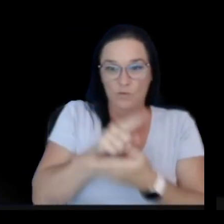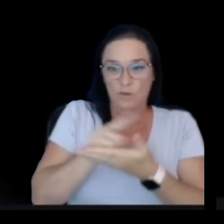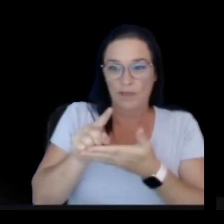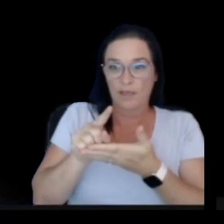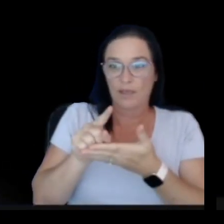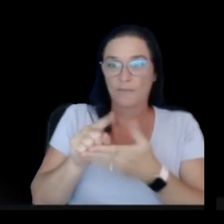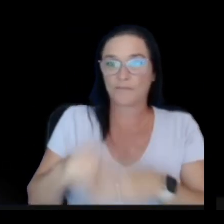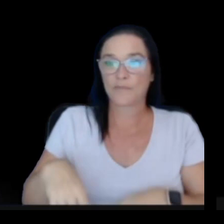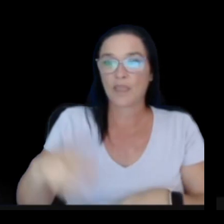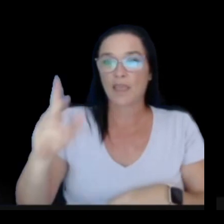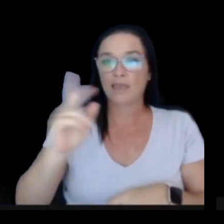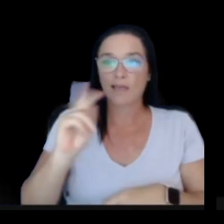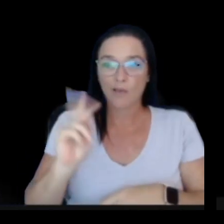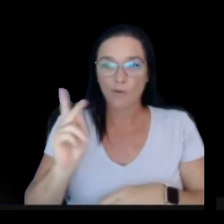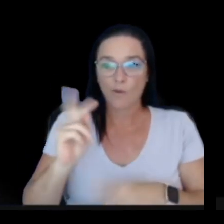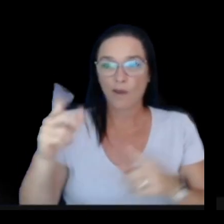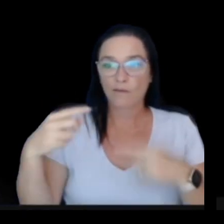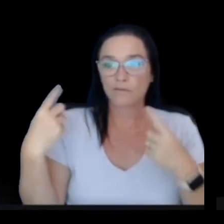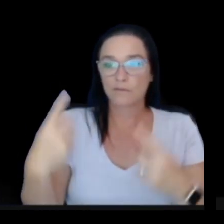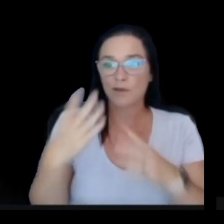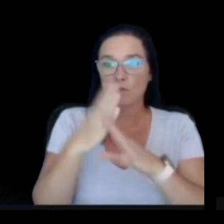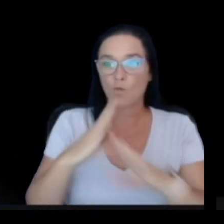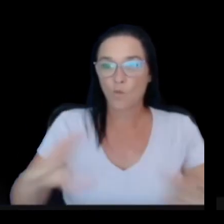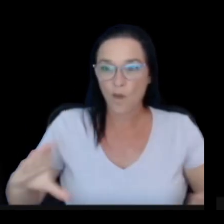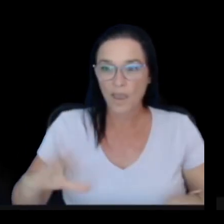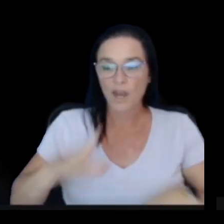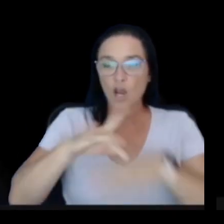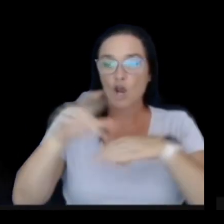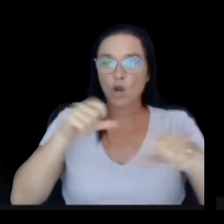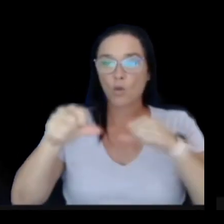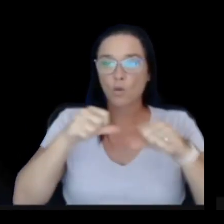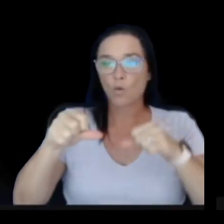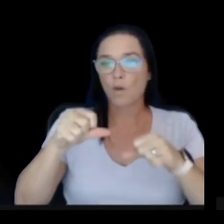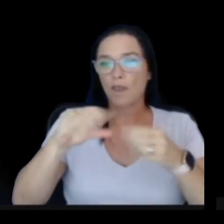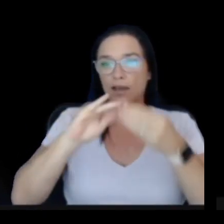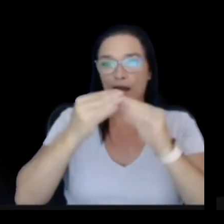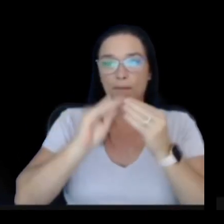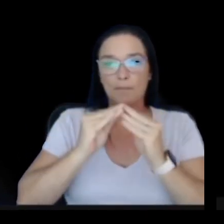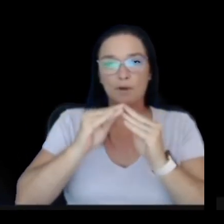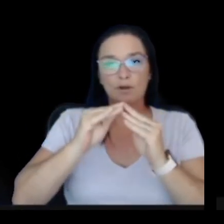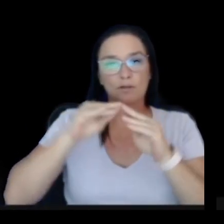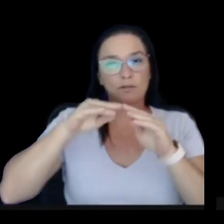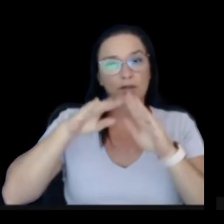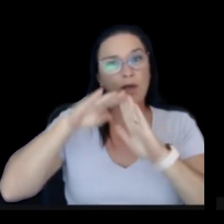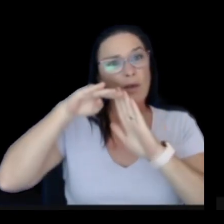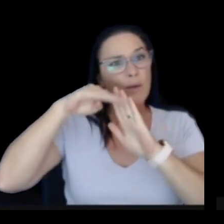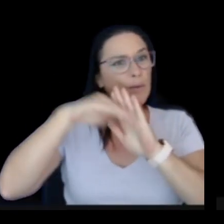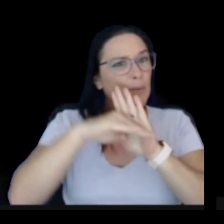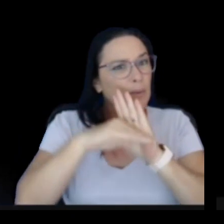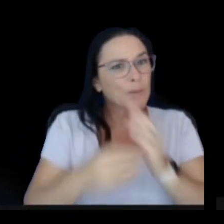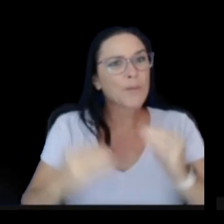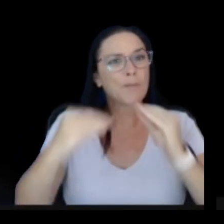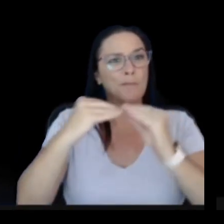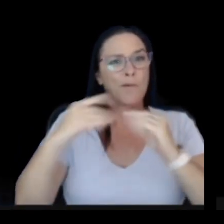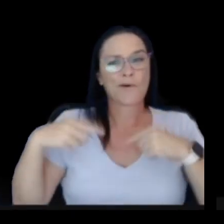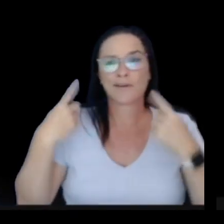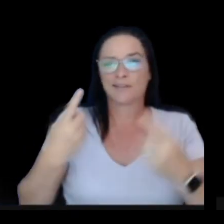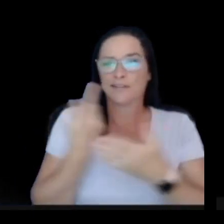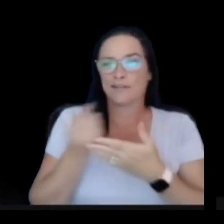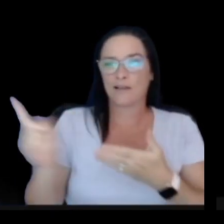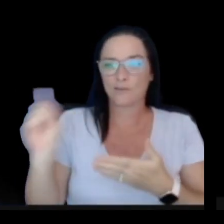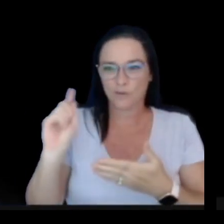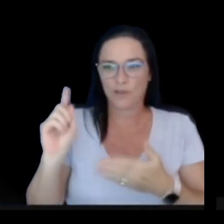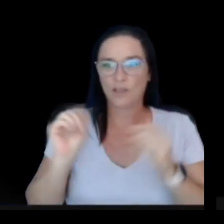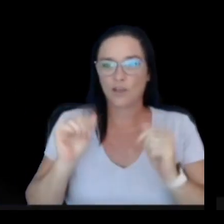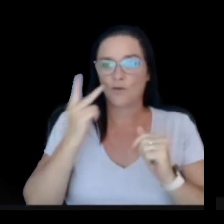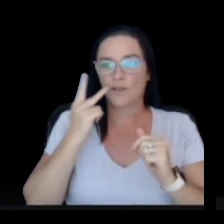Kīlauea has been pretty quiet. Earthquake rates have decreased even further from last week, as you can see here at the right end of this